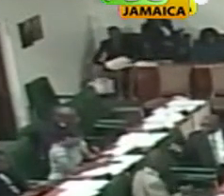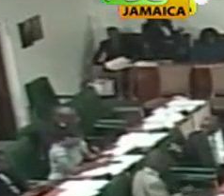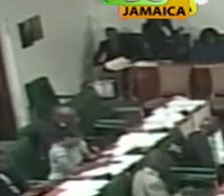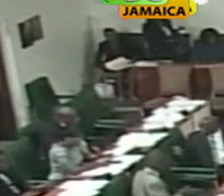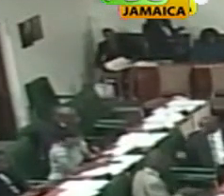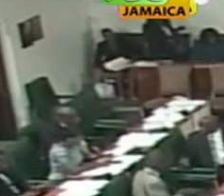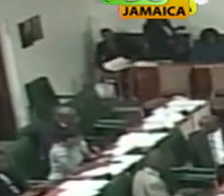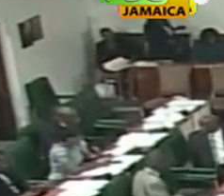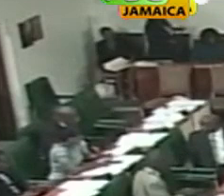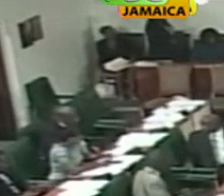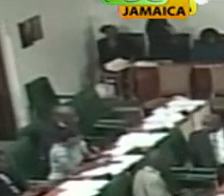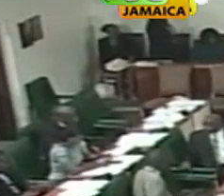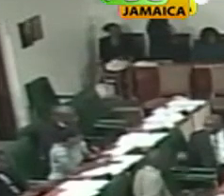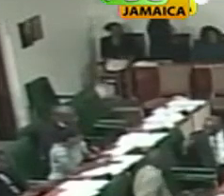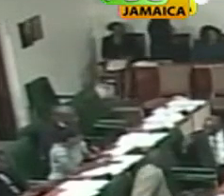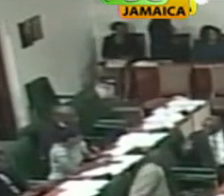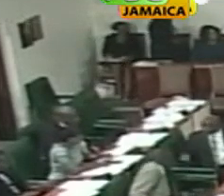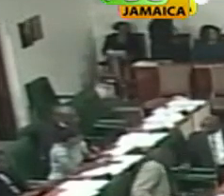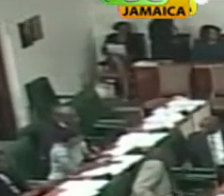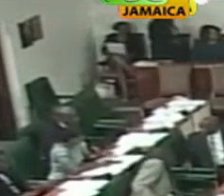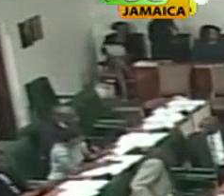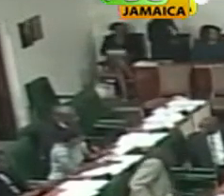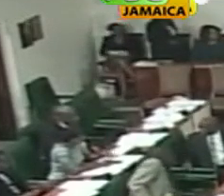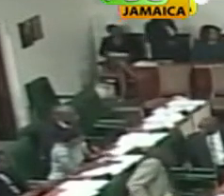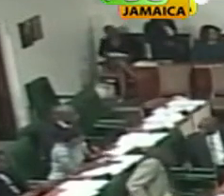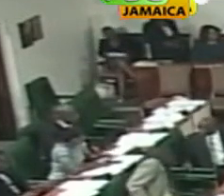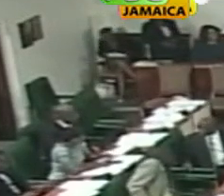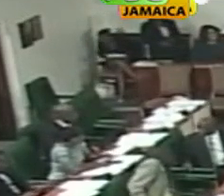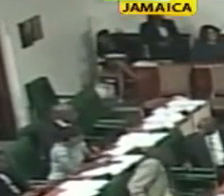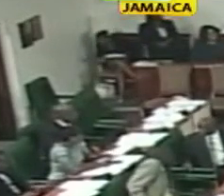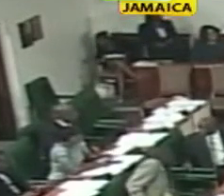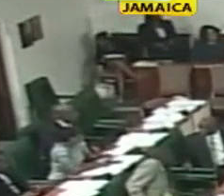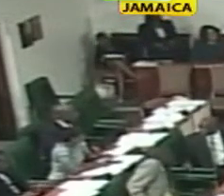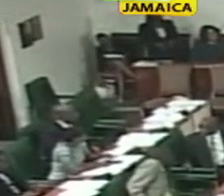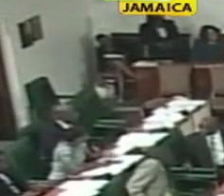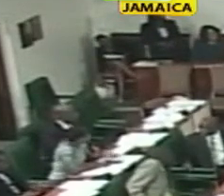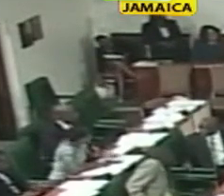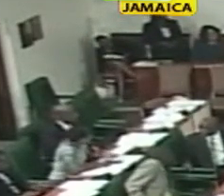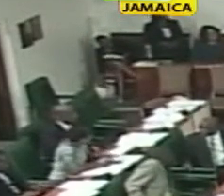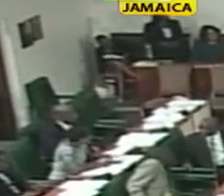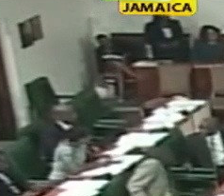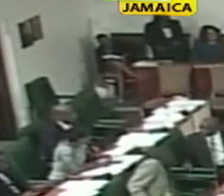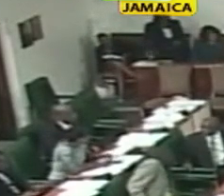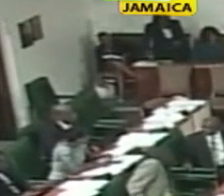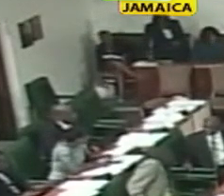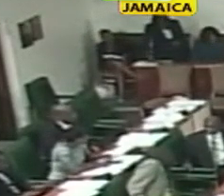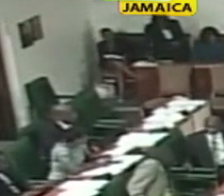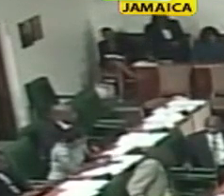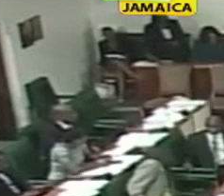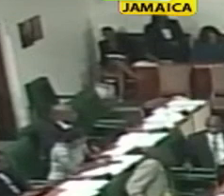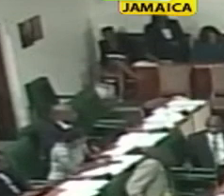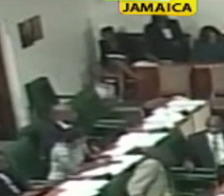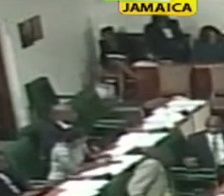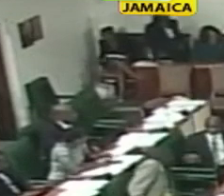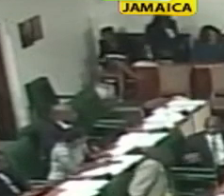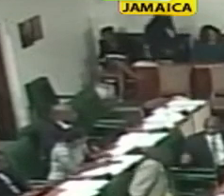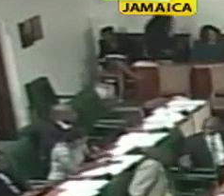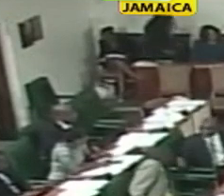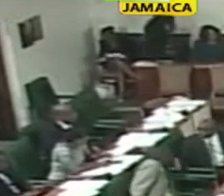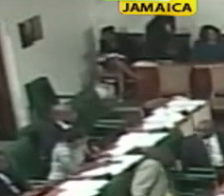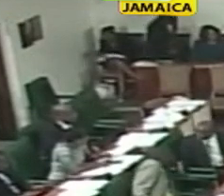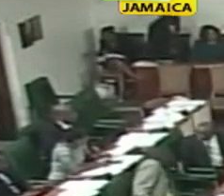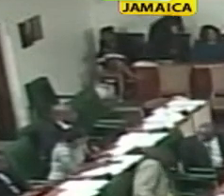Mr. Witter? Mr. Witter? Mr. Samuda? Mr. Holness? Dr.